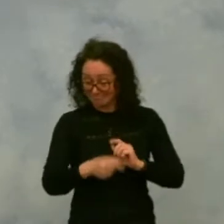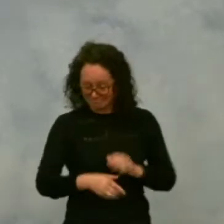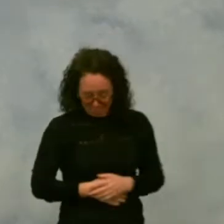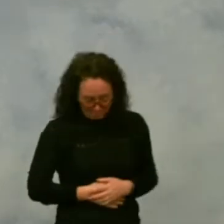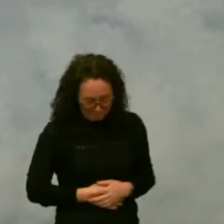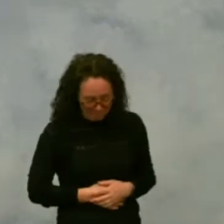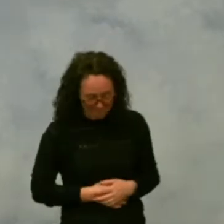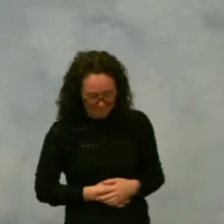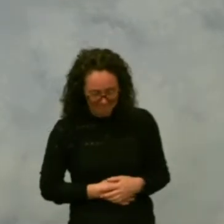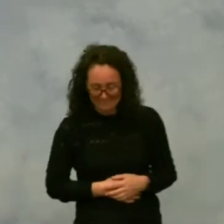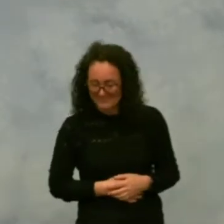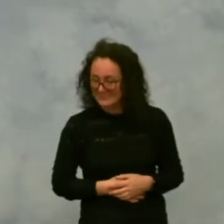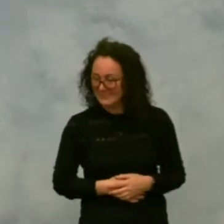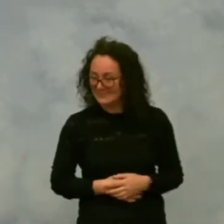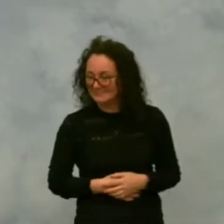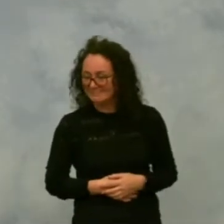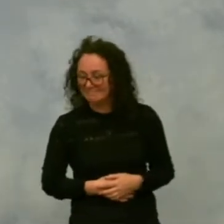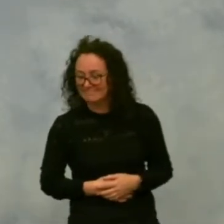There we go. Thank you.